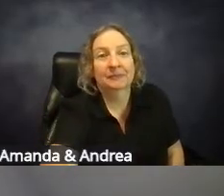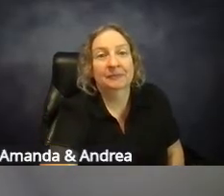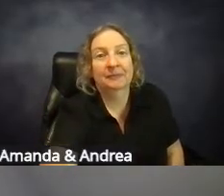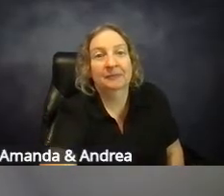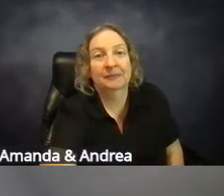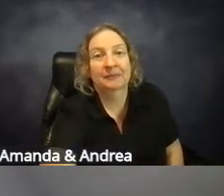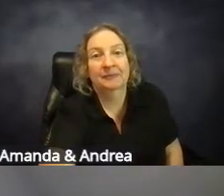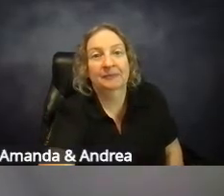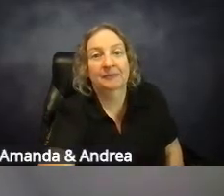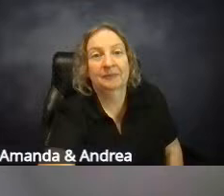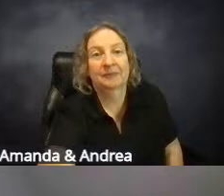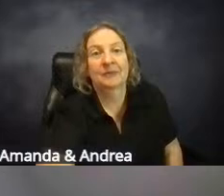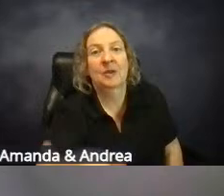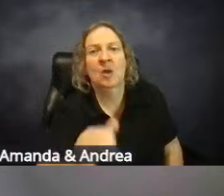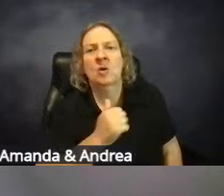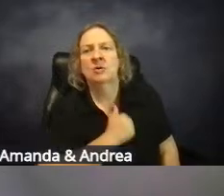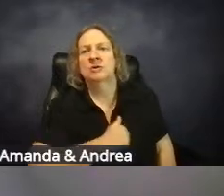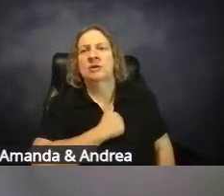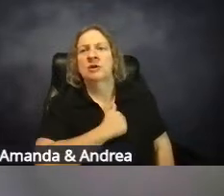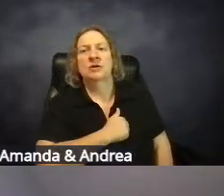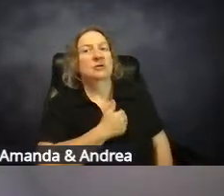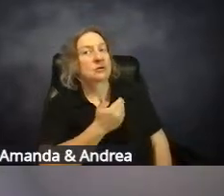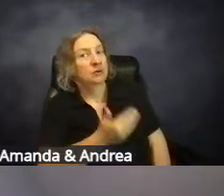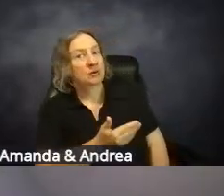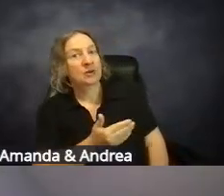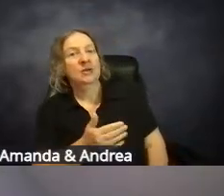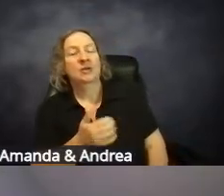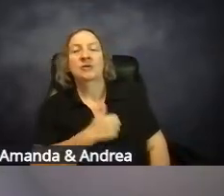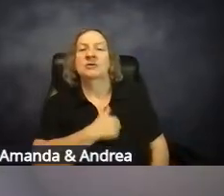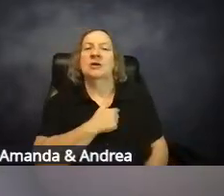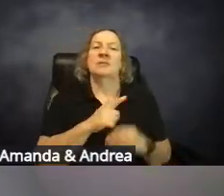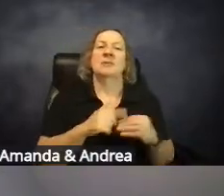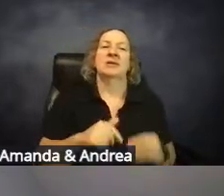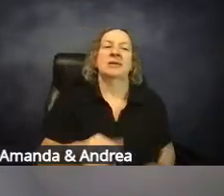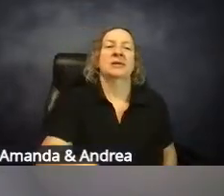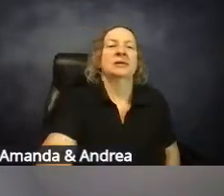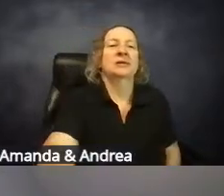Thanks, Ed. Sorry. Oh, go ahead. Sorry about that.